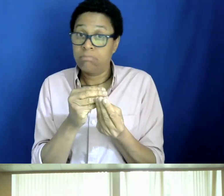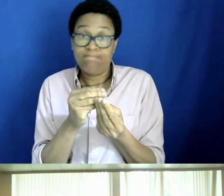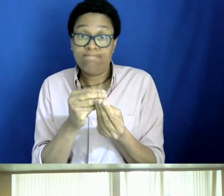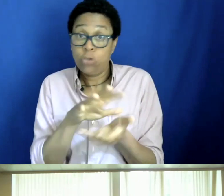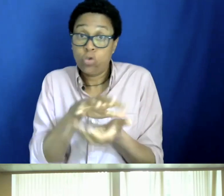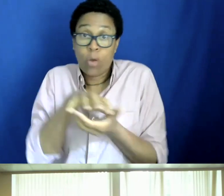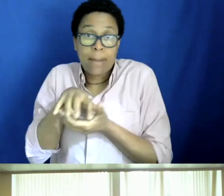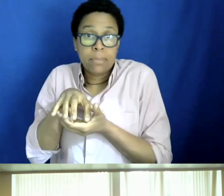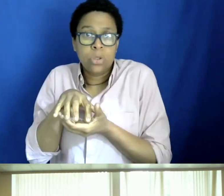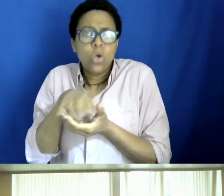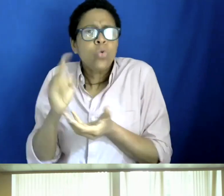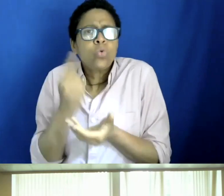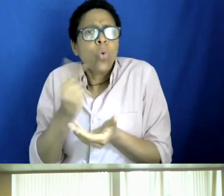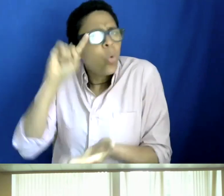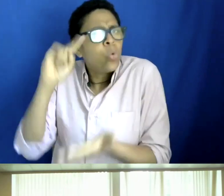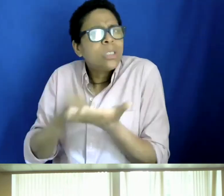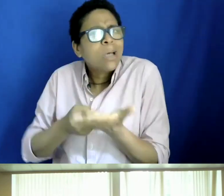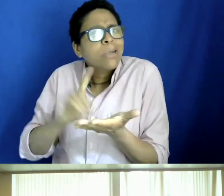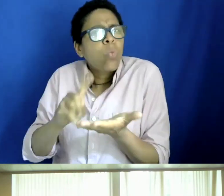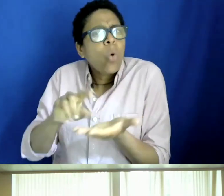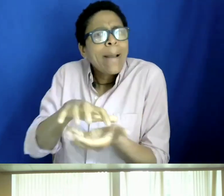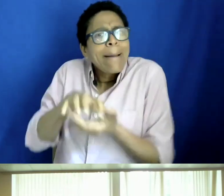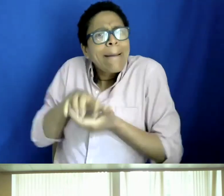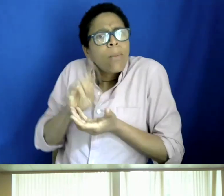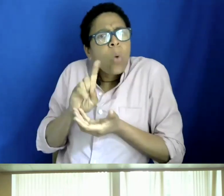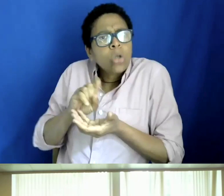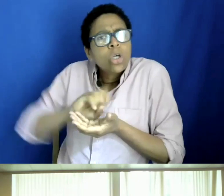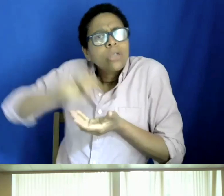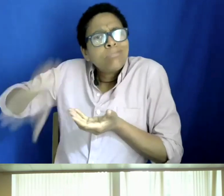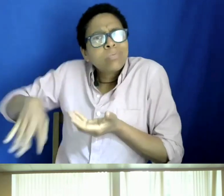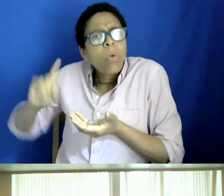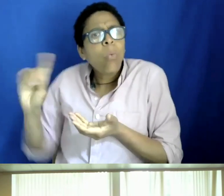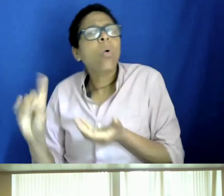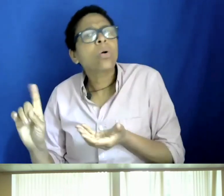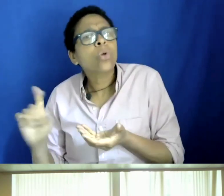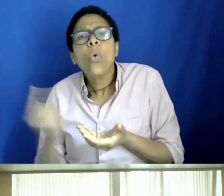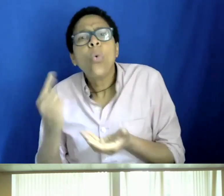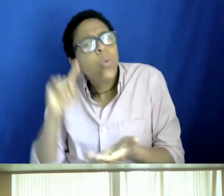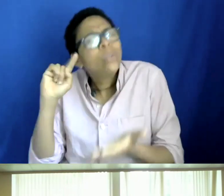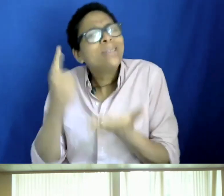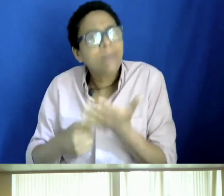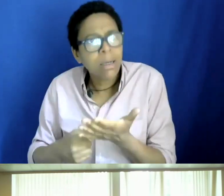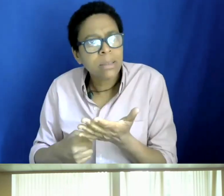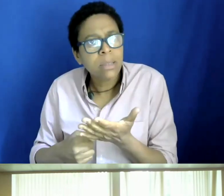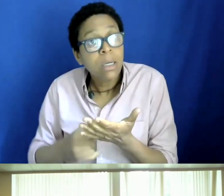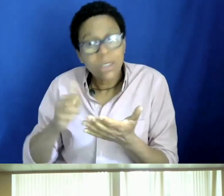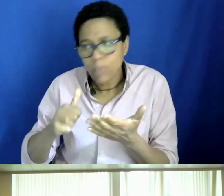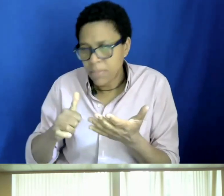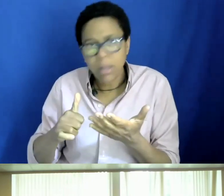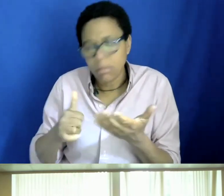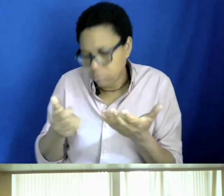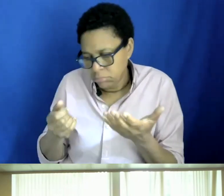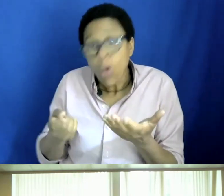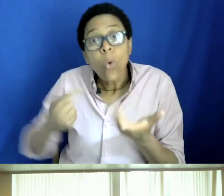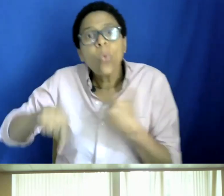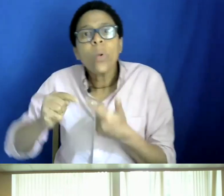was retained and what wasn't, and how do we know that it's the full, you know, the full story? And are we just putting